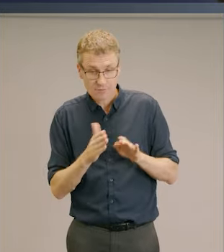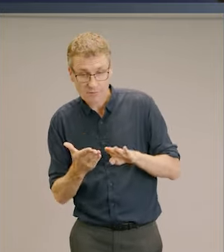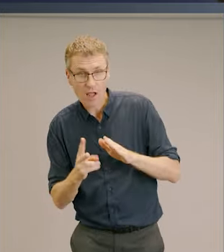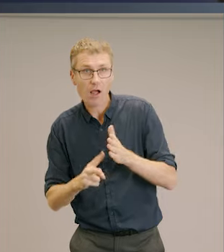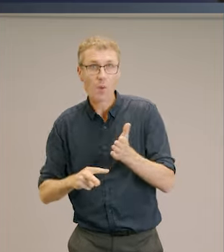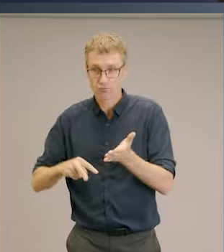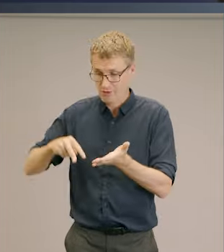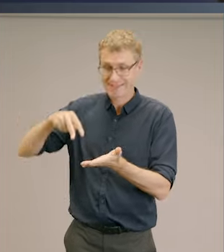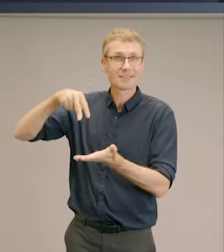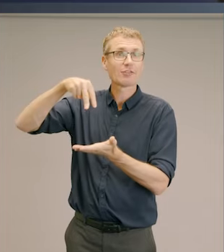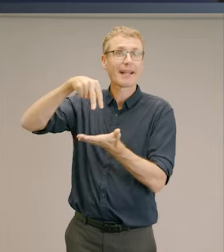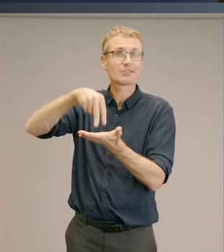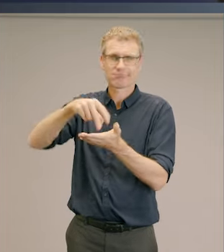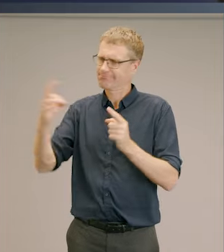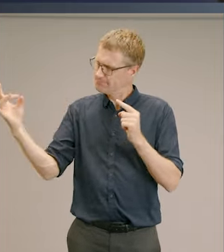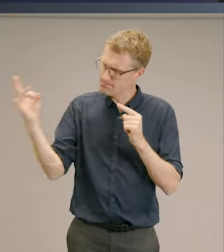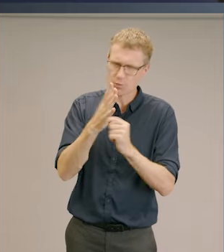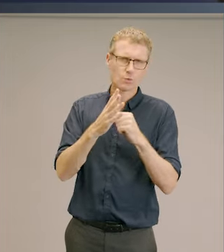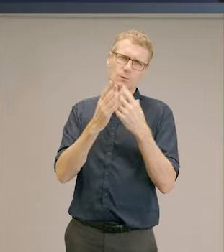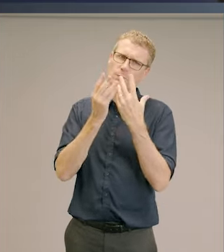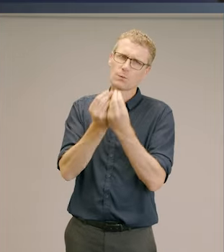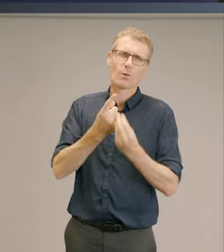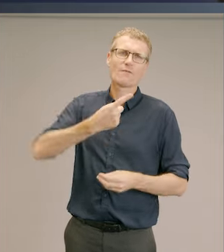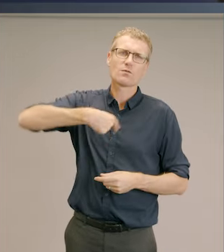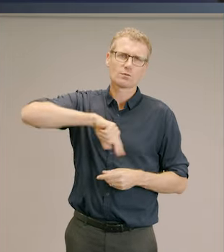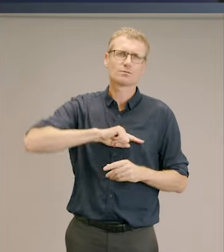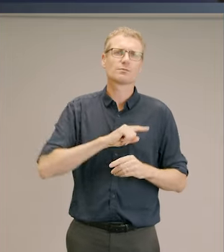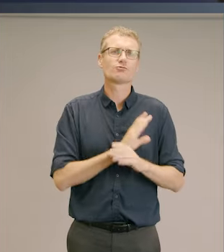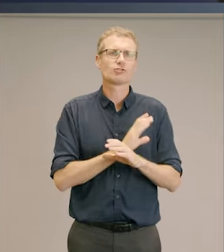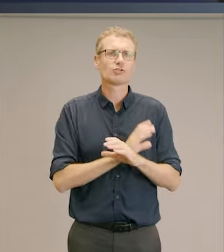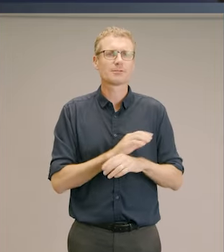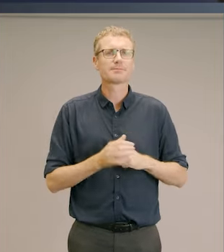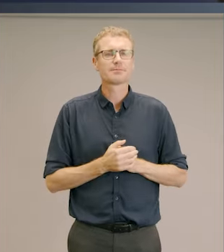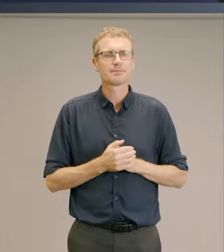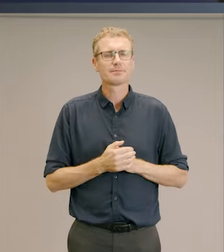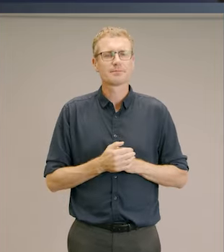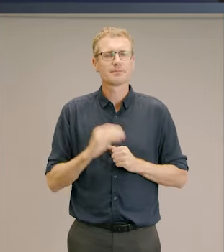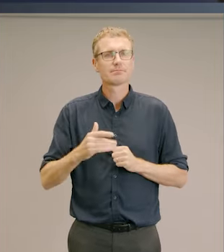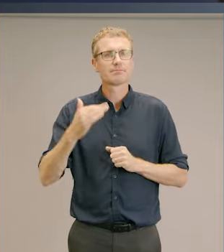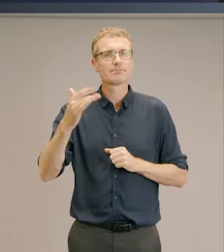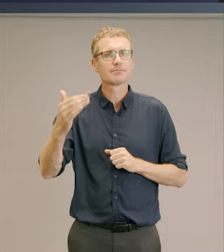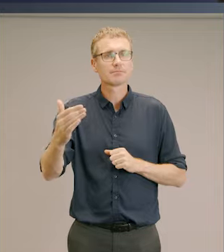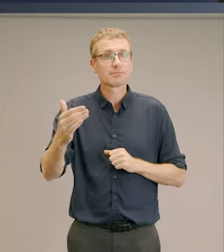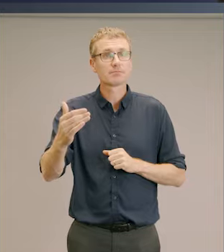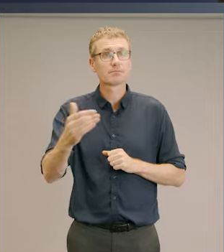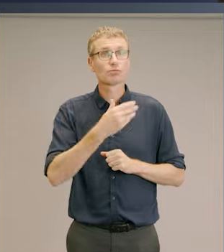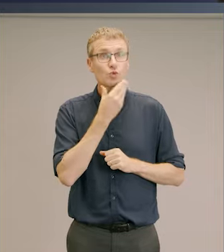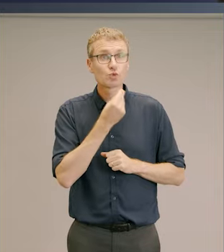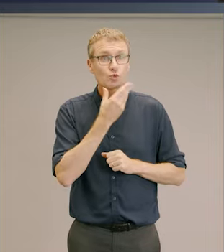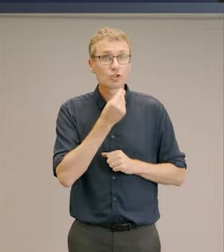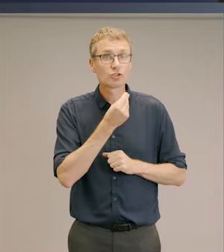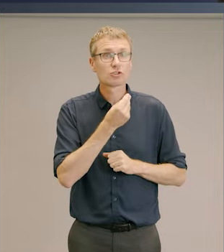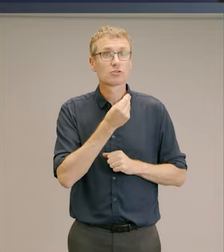Jesus' resurrection is the most significant part of our faith as followers of Jesus. And in that time, all of